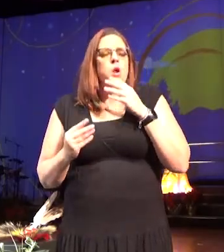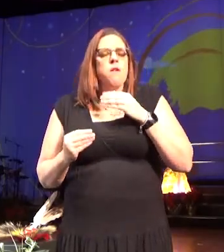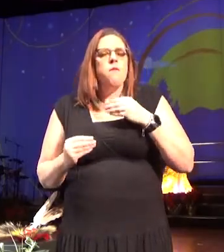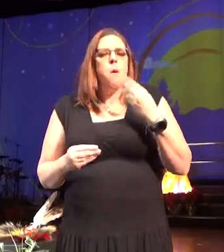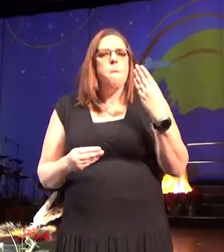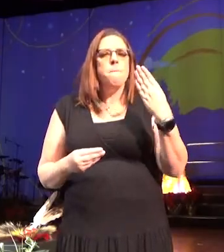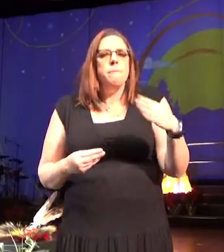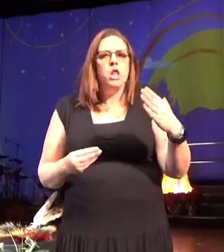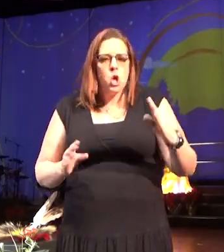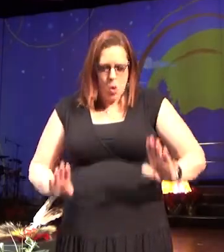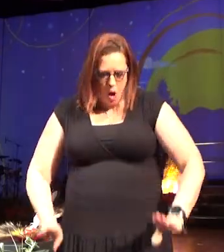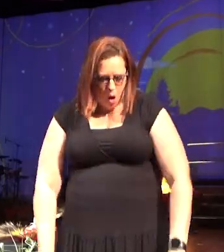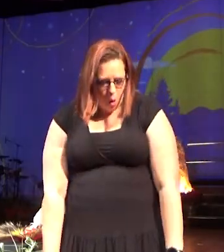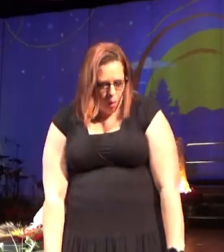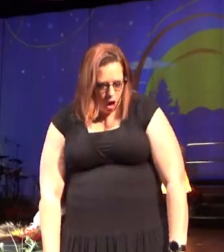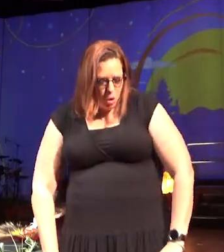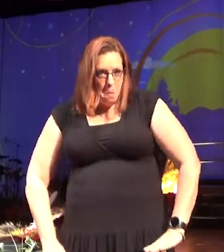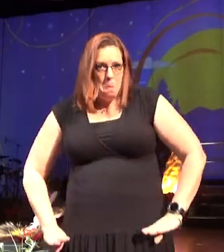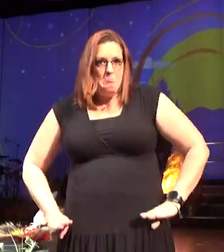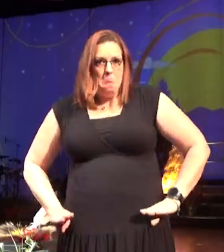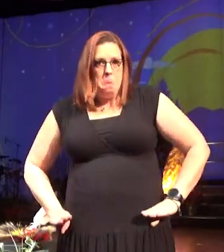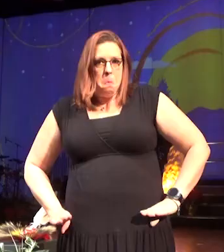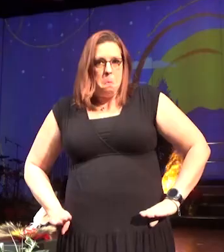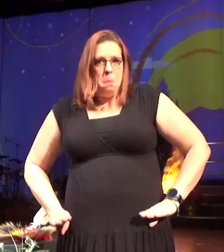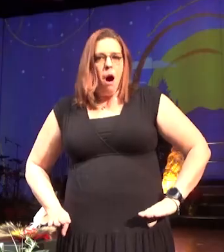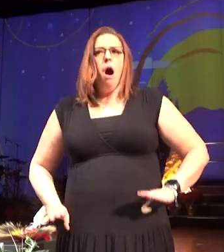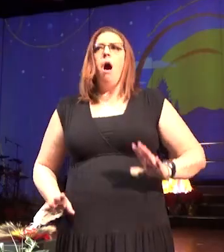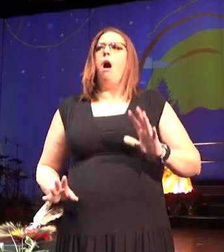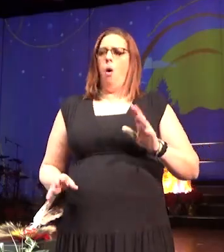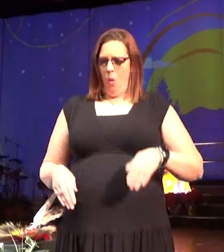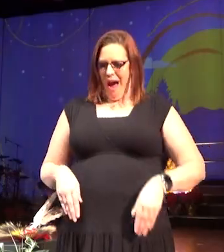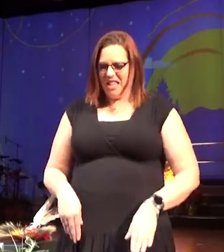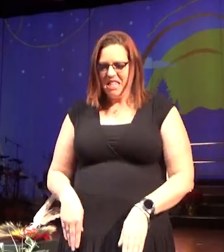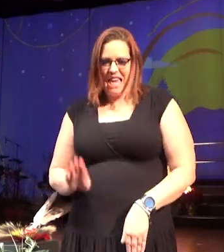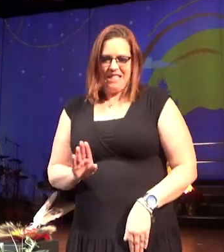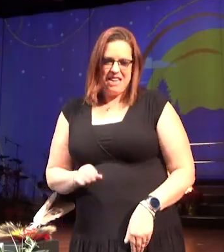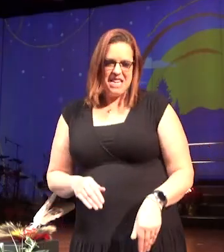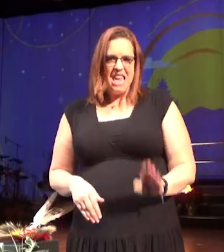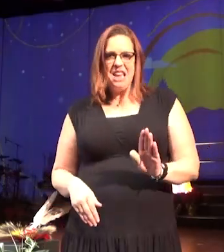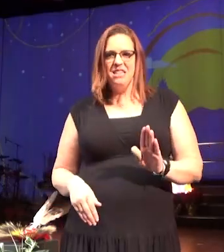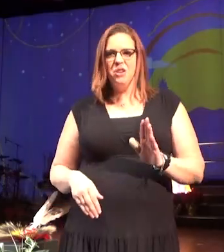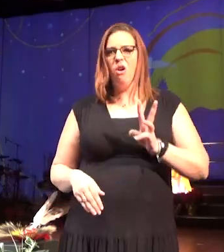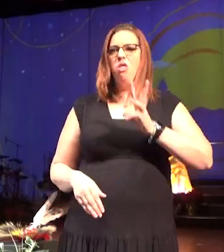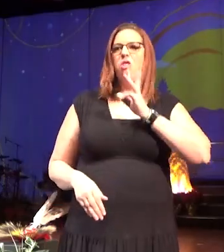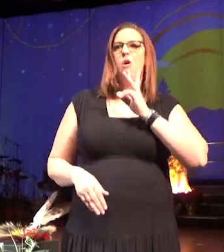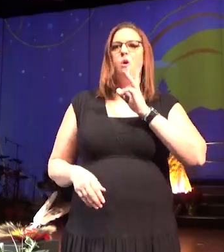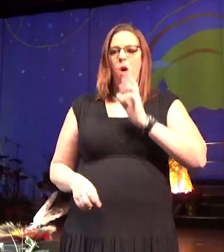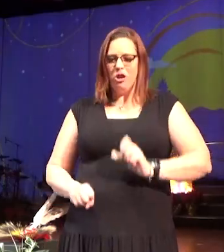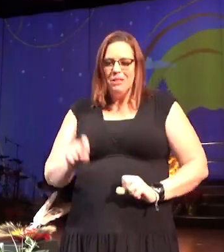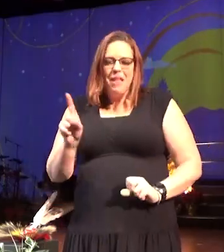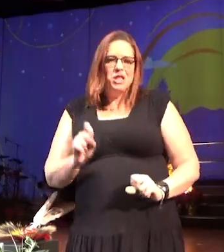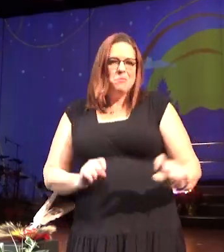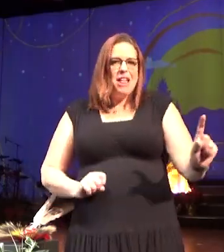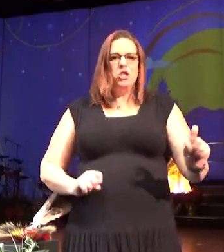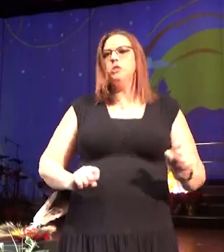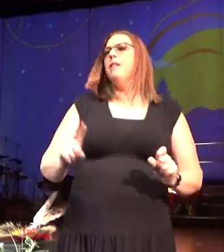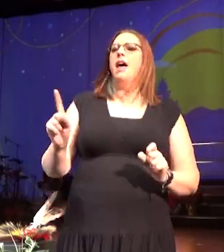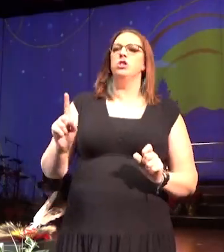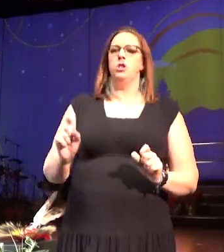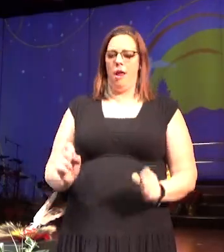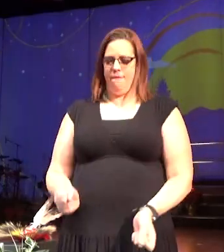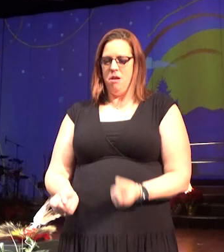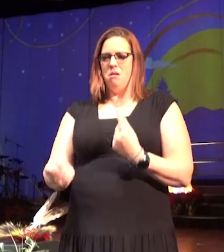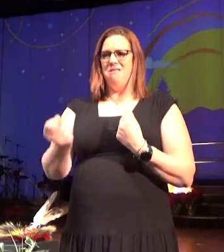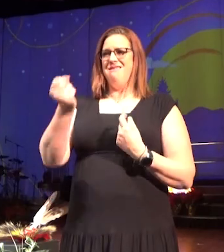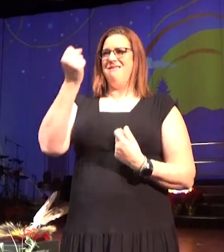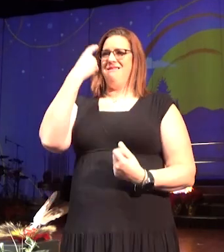blue before in this world, in this life. And I kicked the water up, and then went up. And every drop that hit